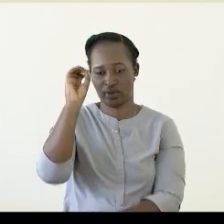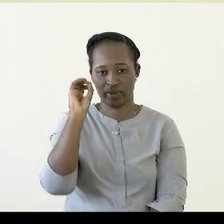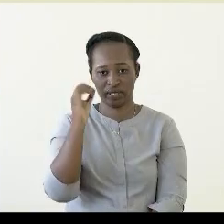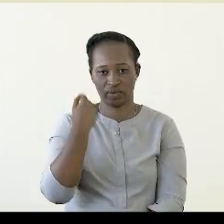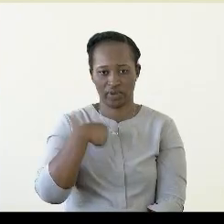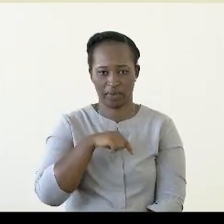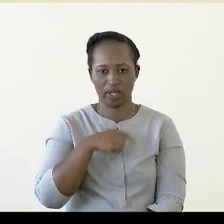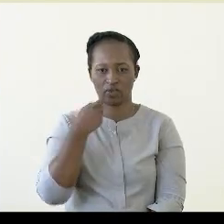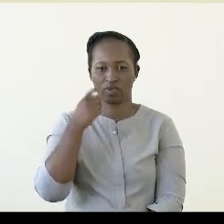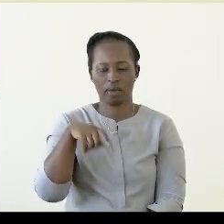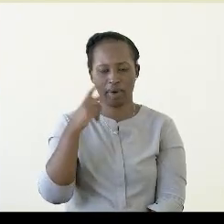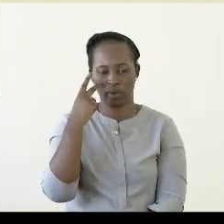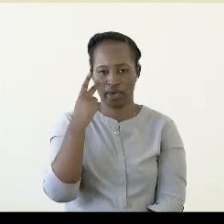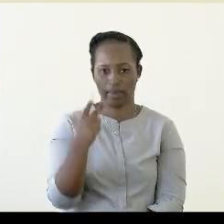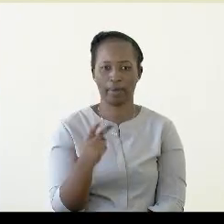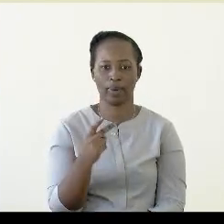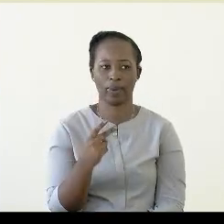Now we have to find